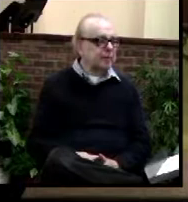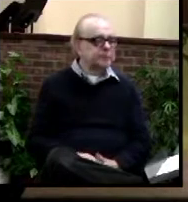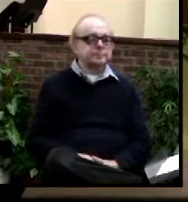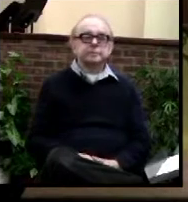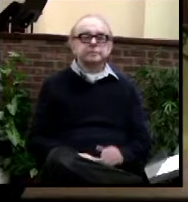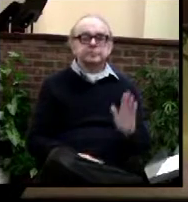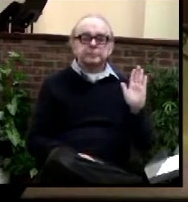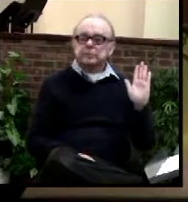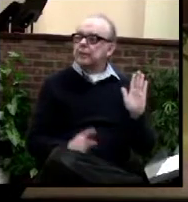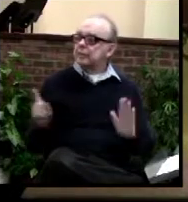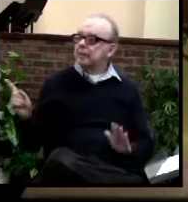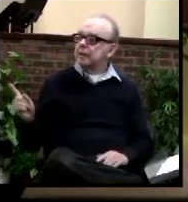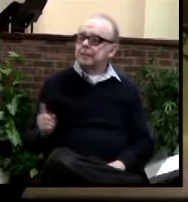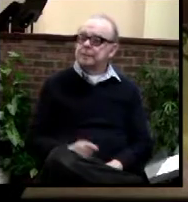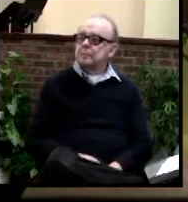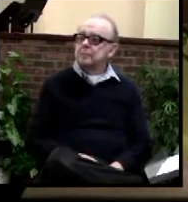Okay.